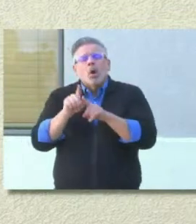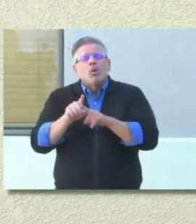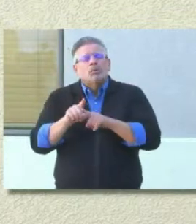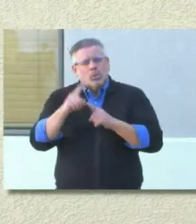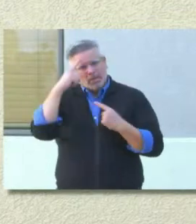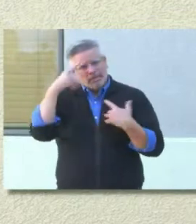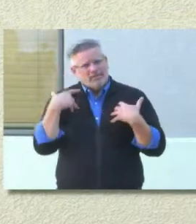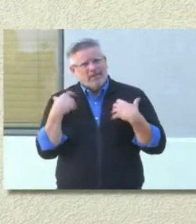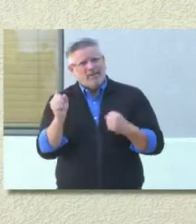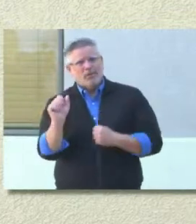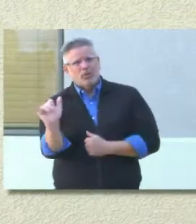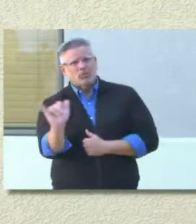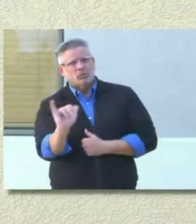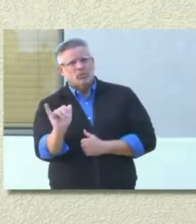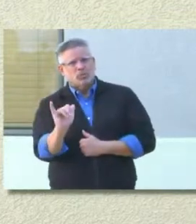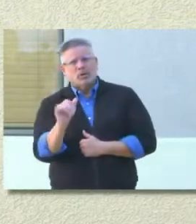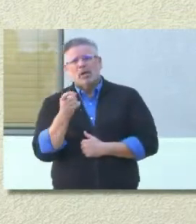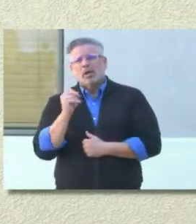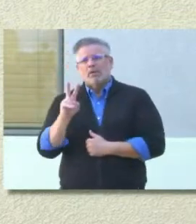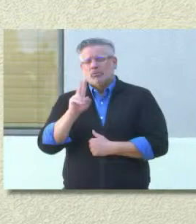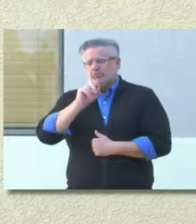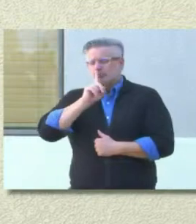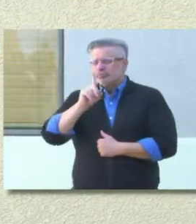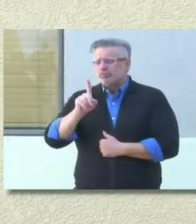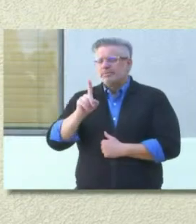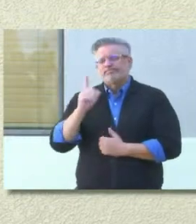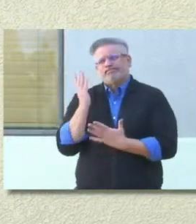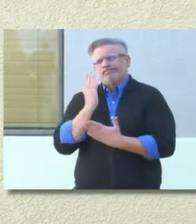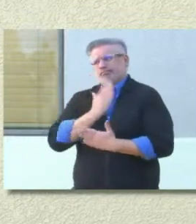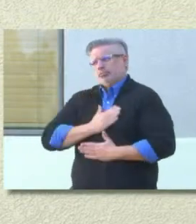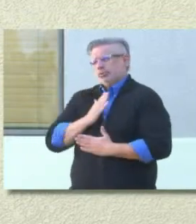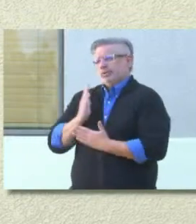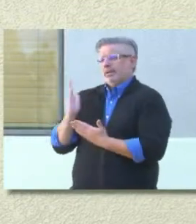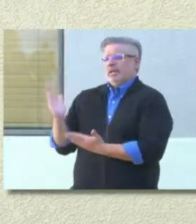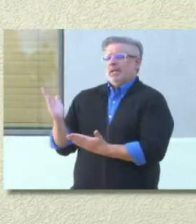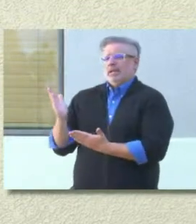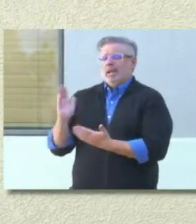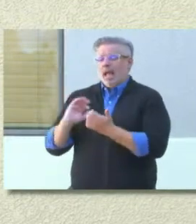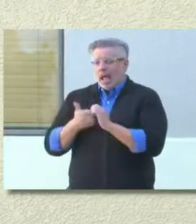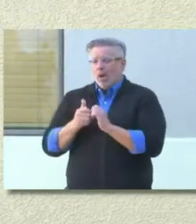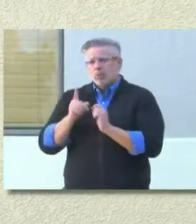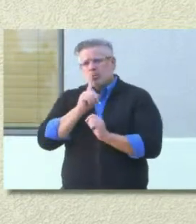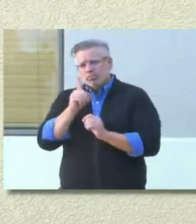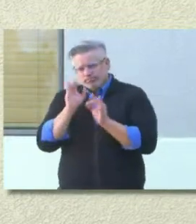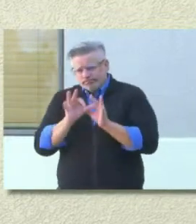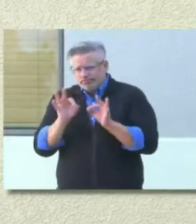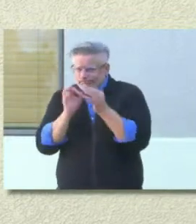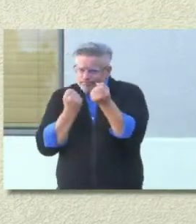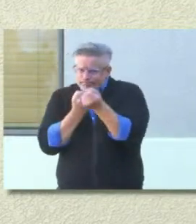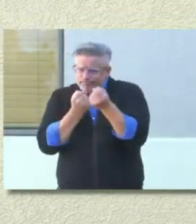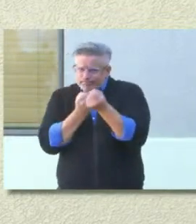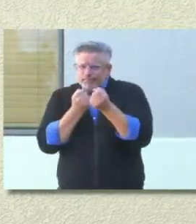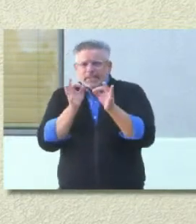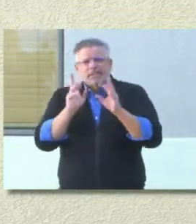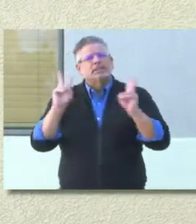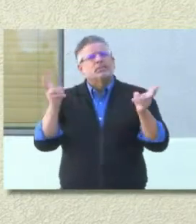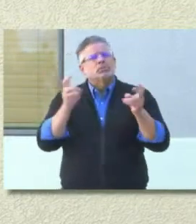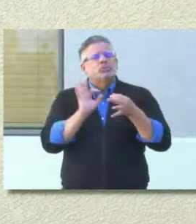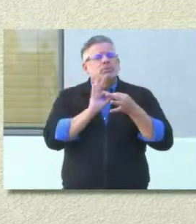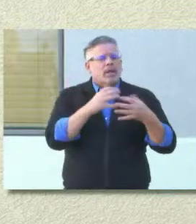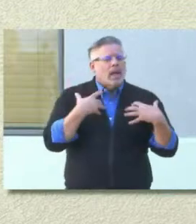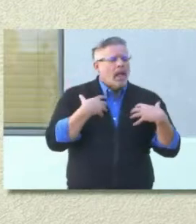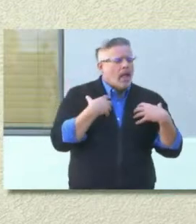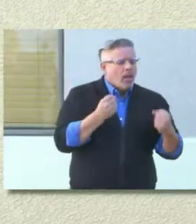health issues. So, Governor, just really appreciate the way you lean into the issues around health